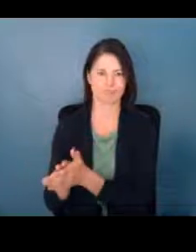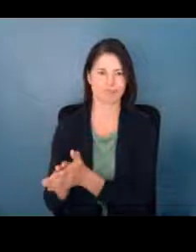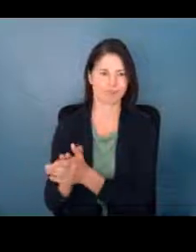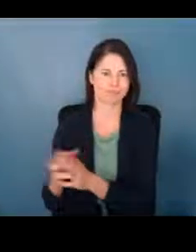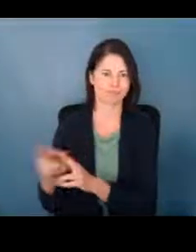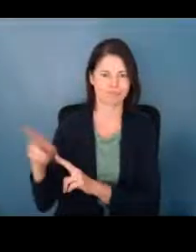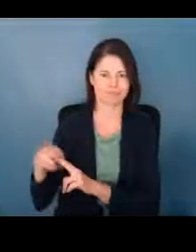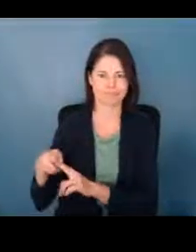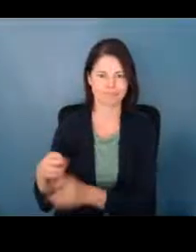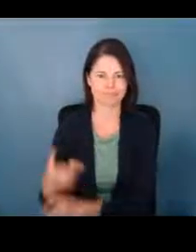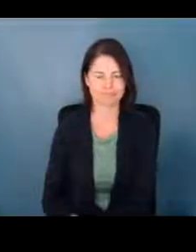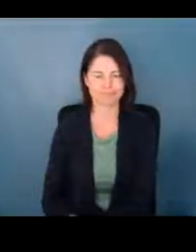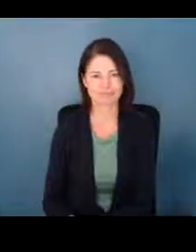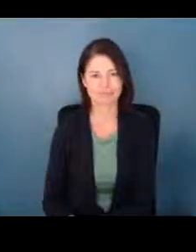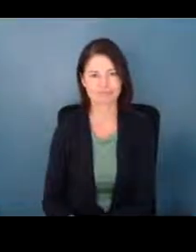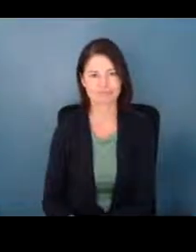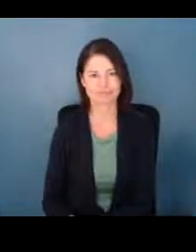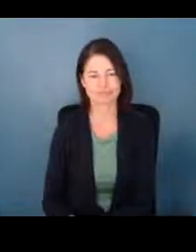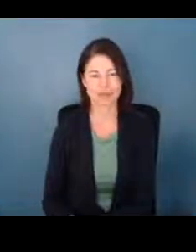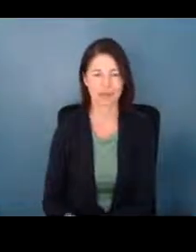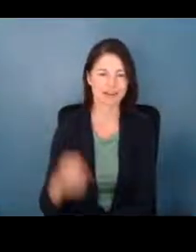say on the record, go Spartans.